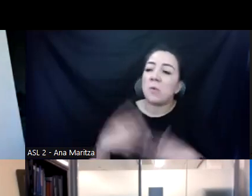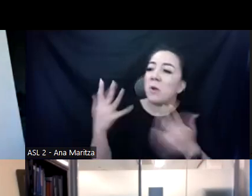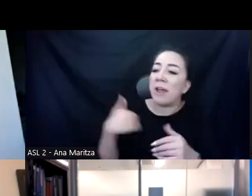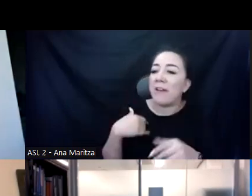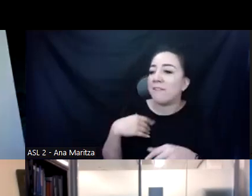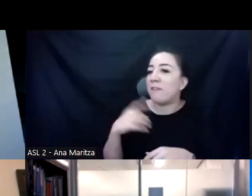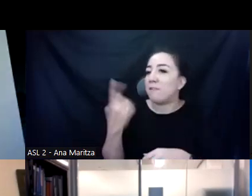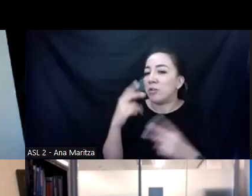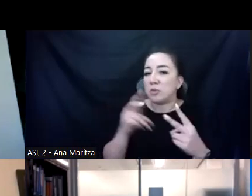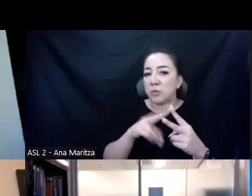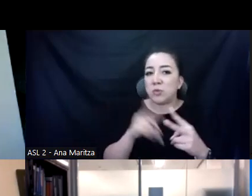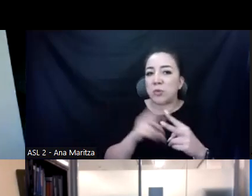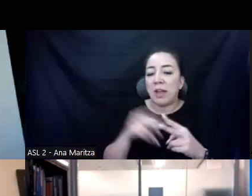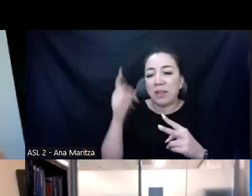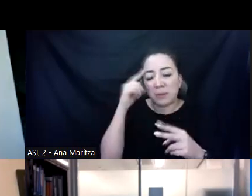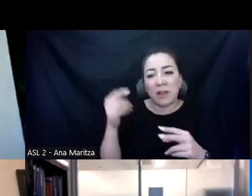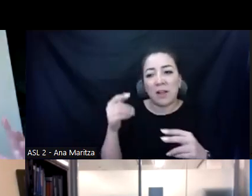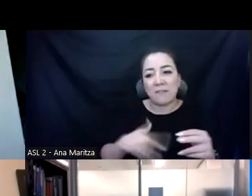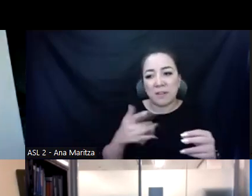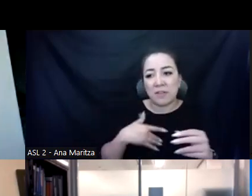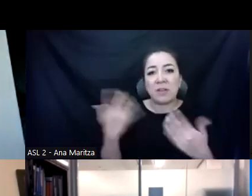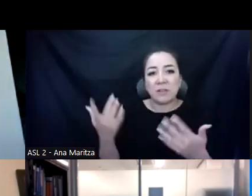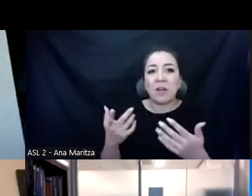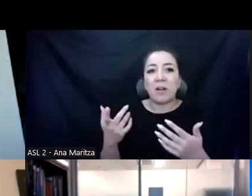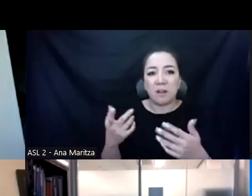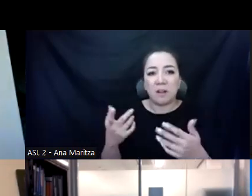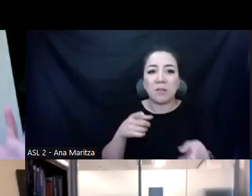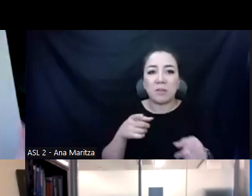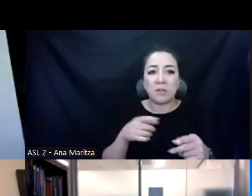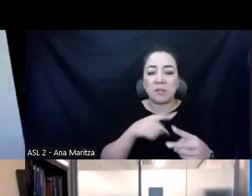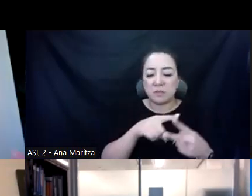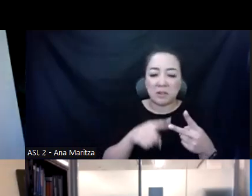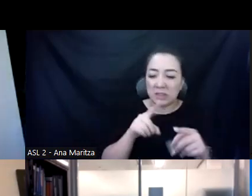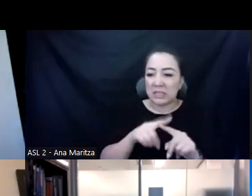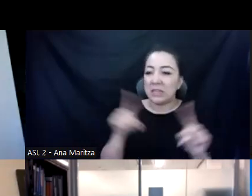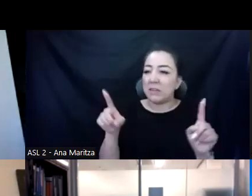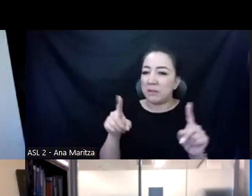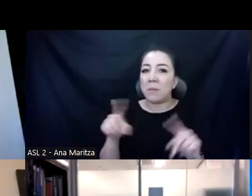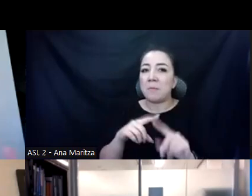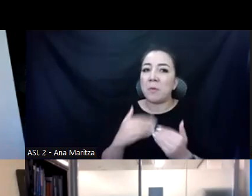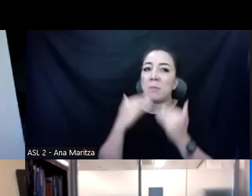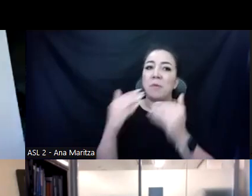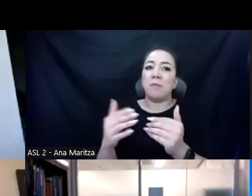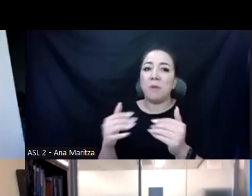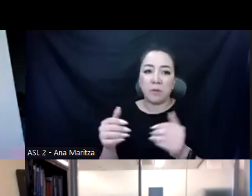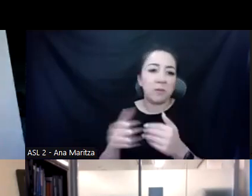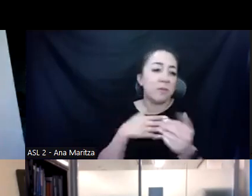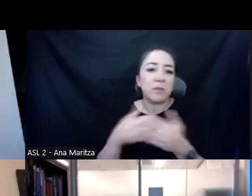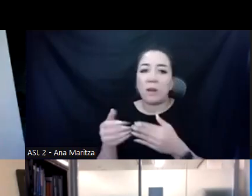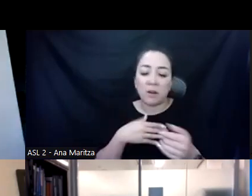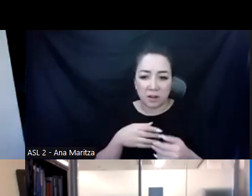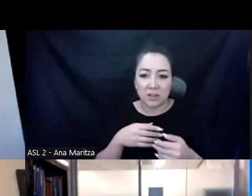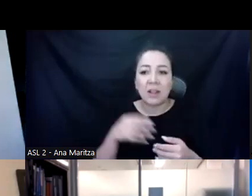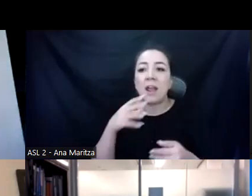2, and because I think I feel like there's consensus about the first 2, and that they're going to move forward regardless. And